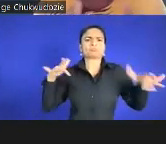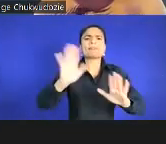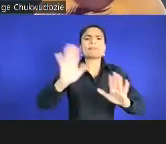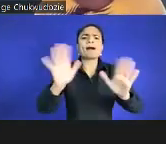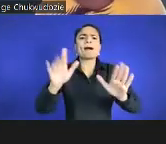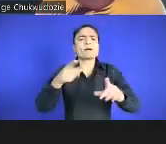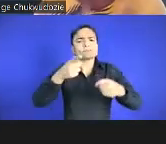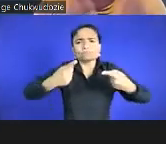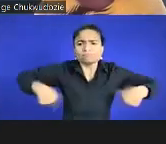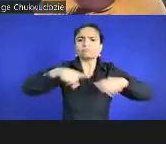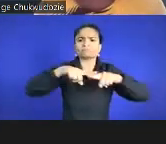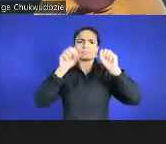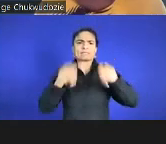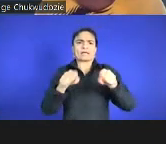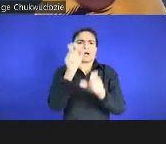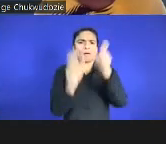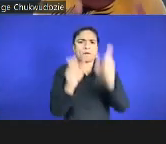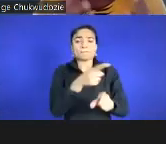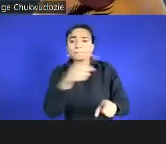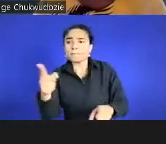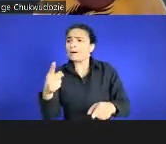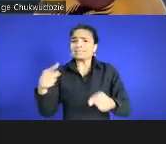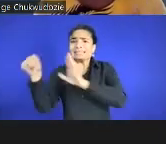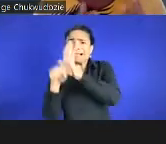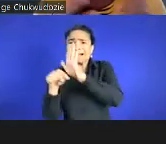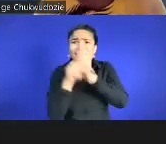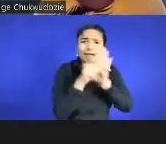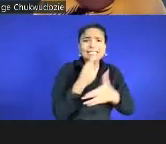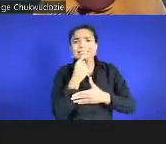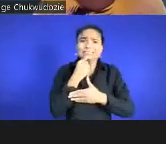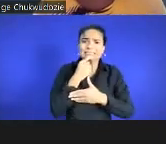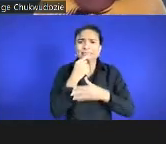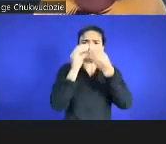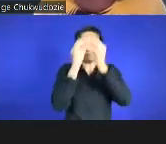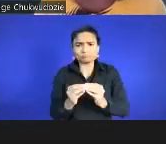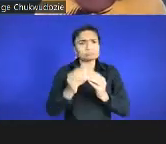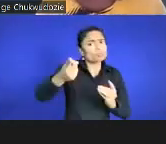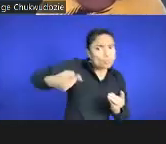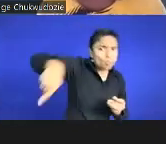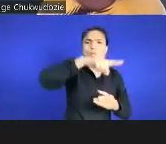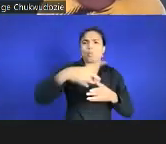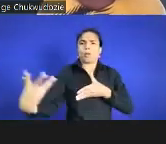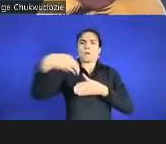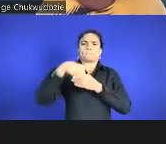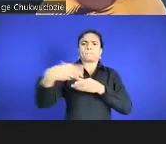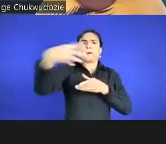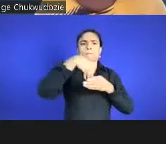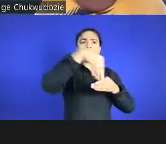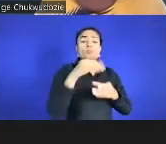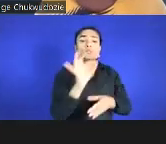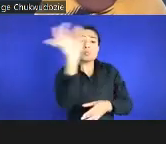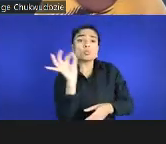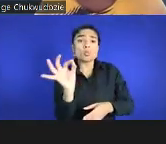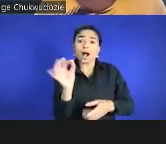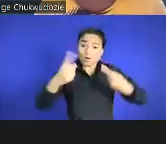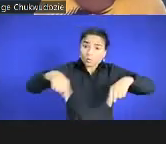everybody has a role. The finance, for example, need to make sure that the budget is available for it. And